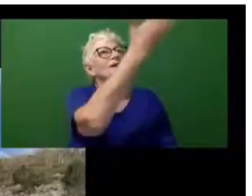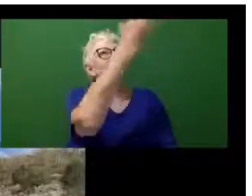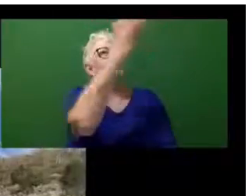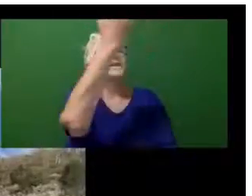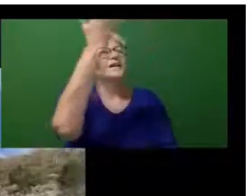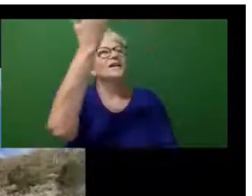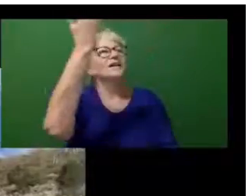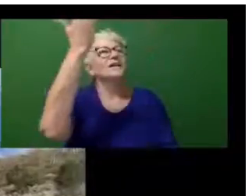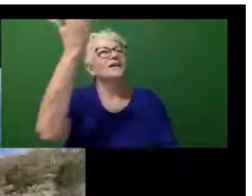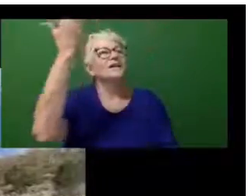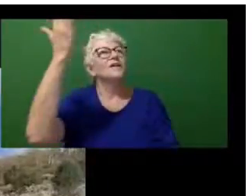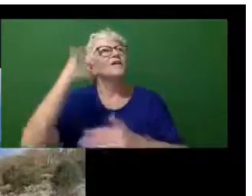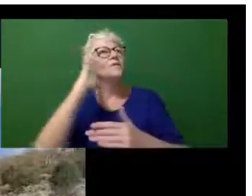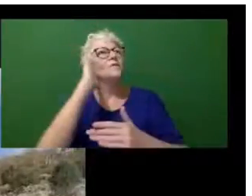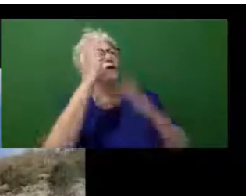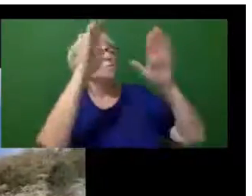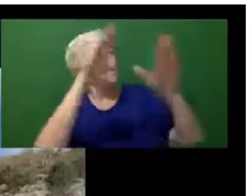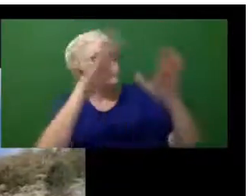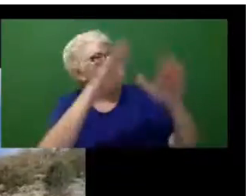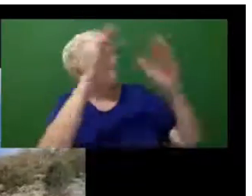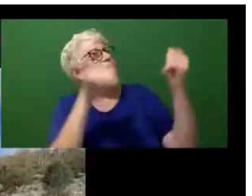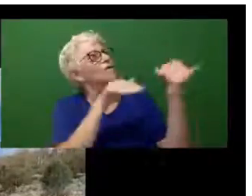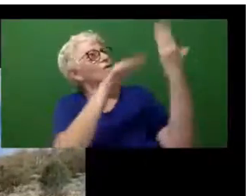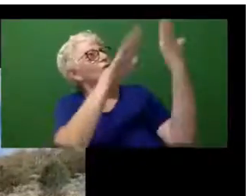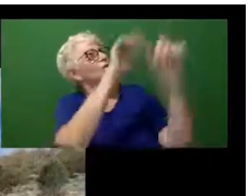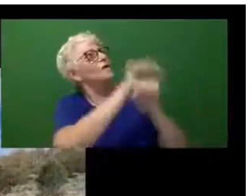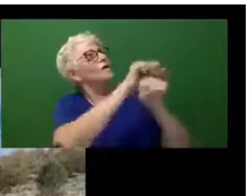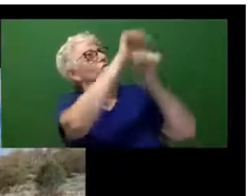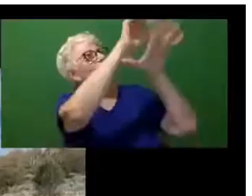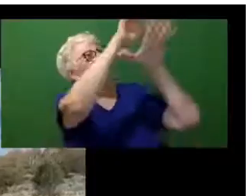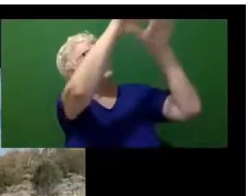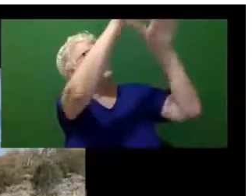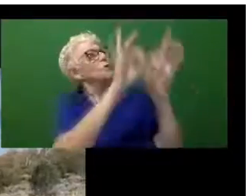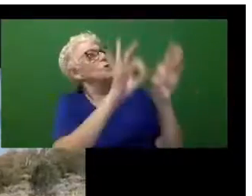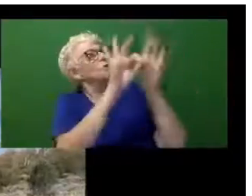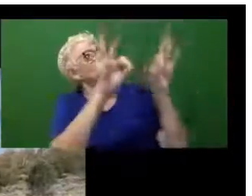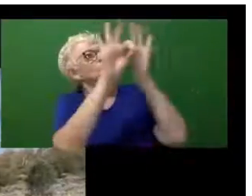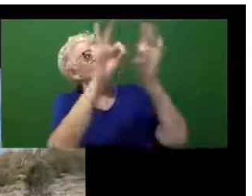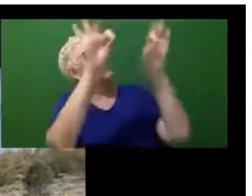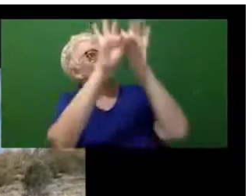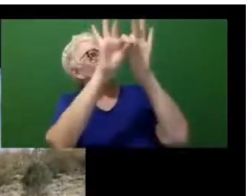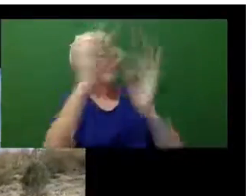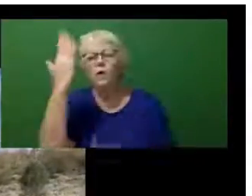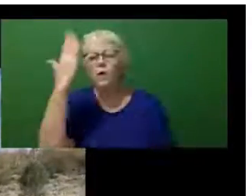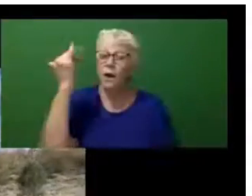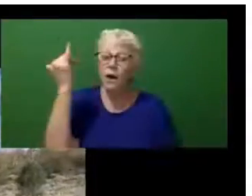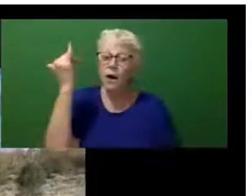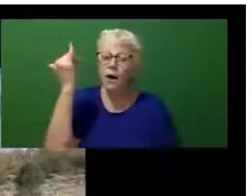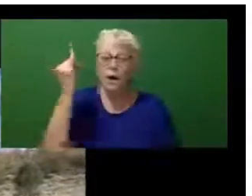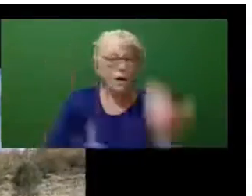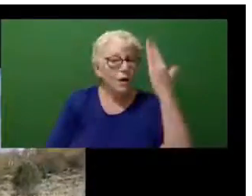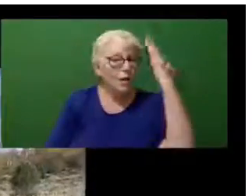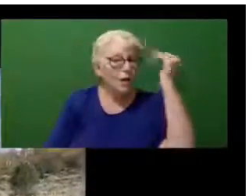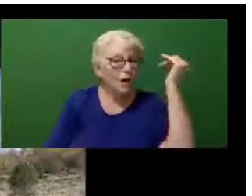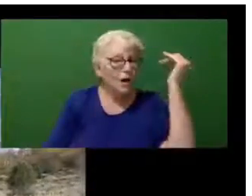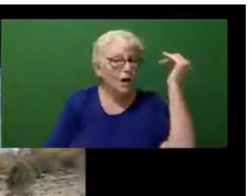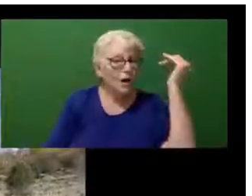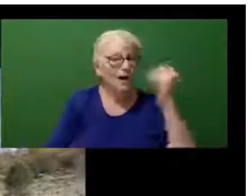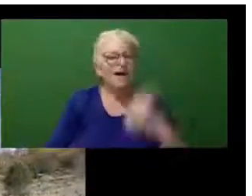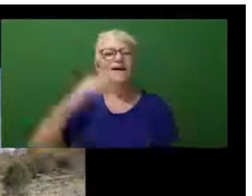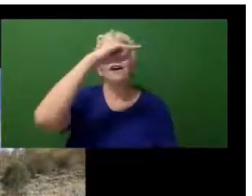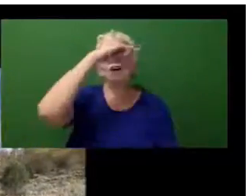Romemu Adonai Eloheinu v'ishtachavu lehar kodesho.